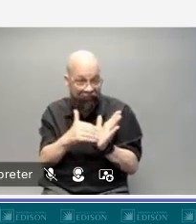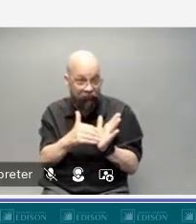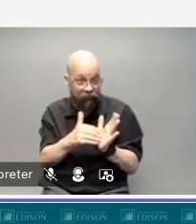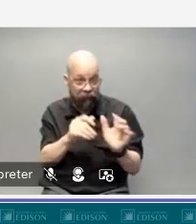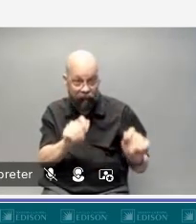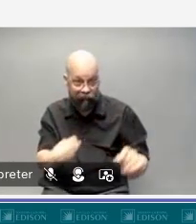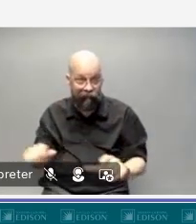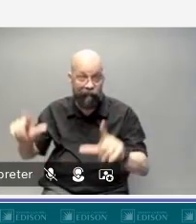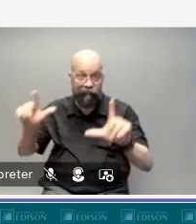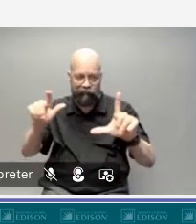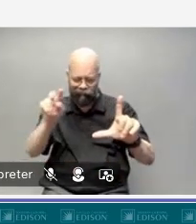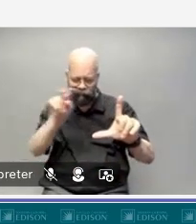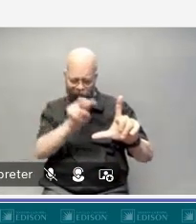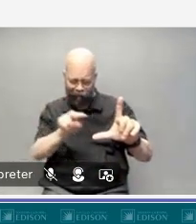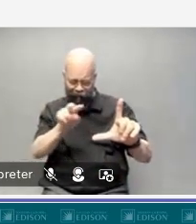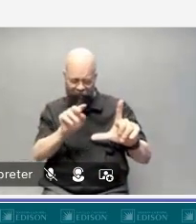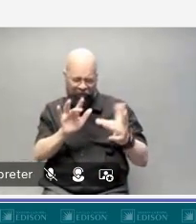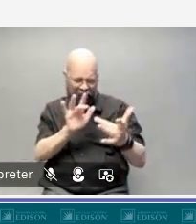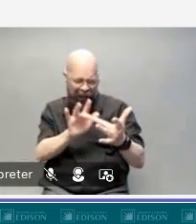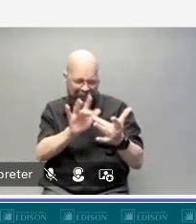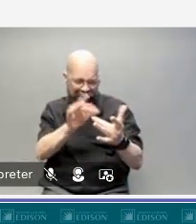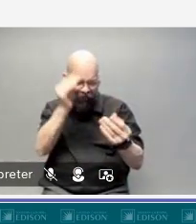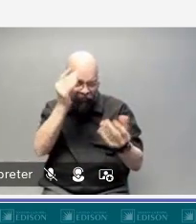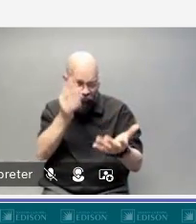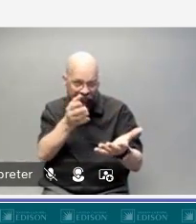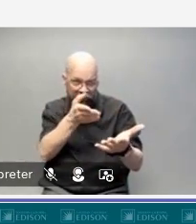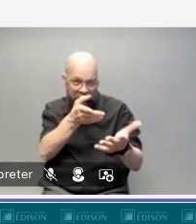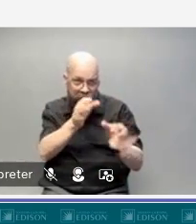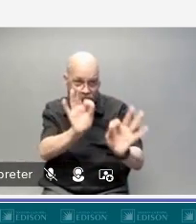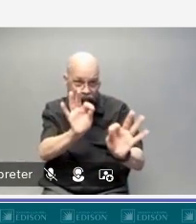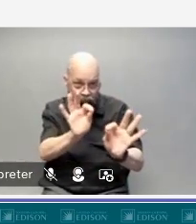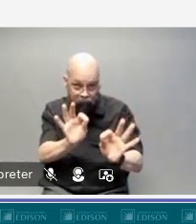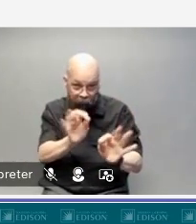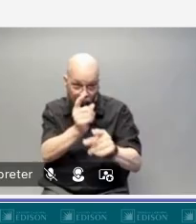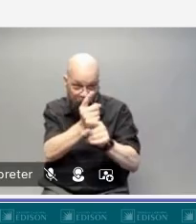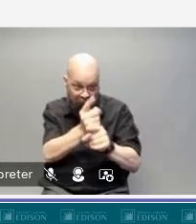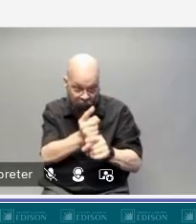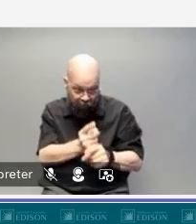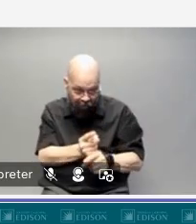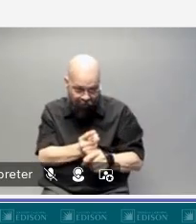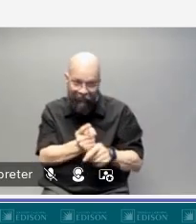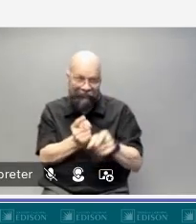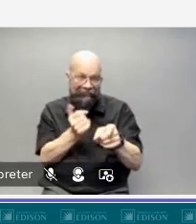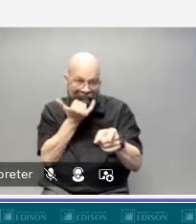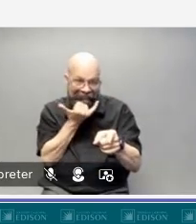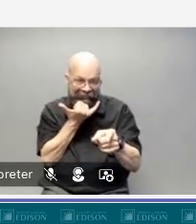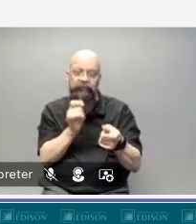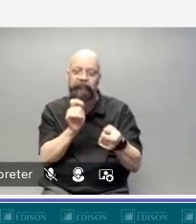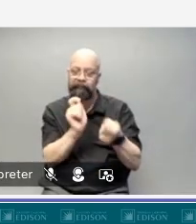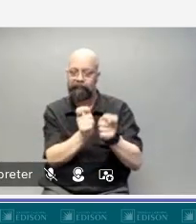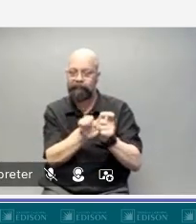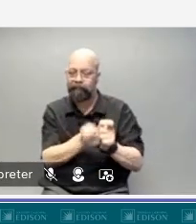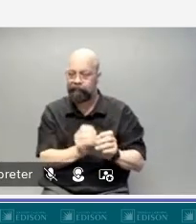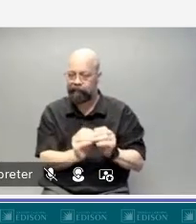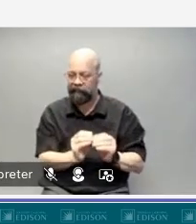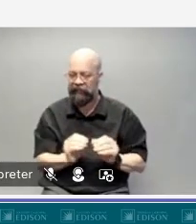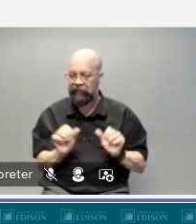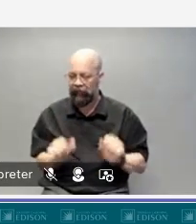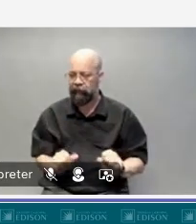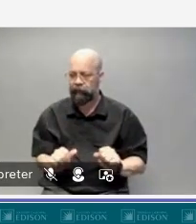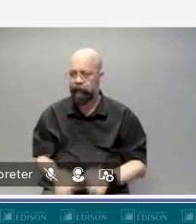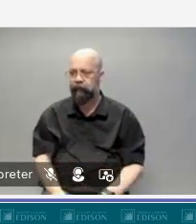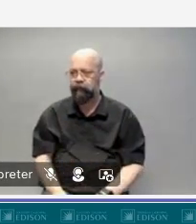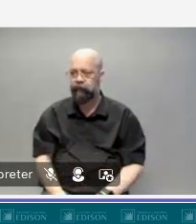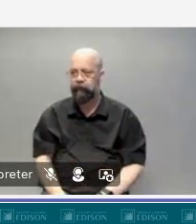that your contact info is up to date and that you indicate how you want to receive those notifications during